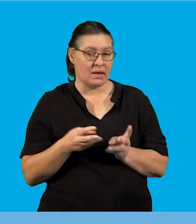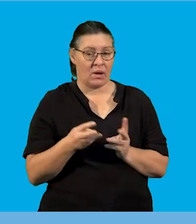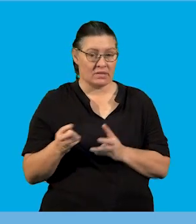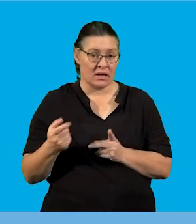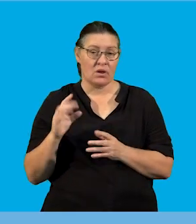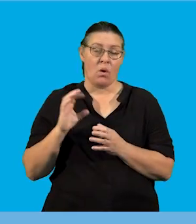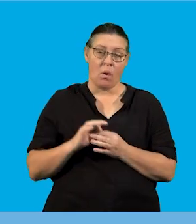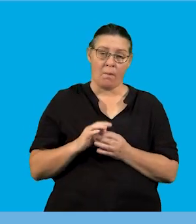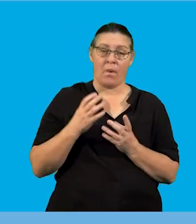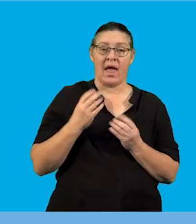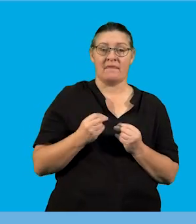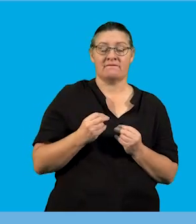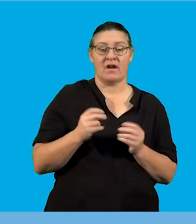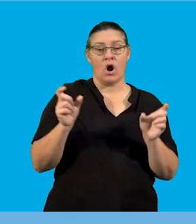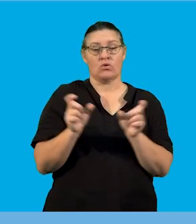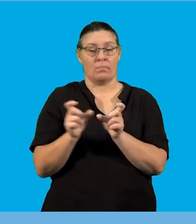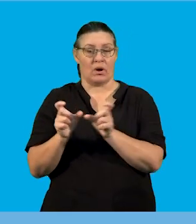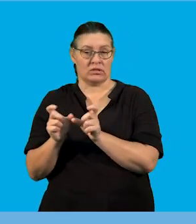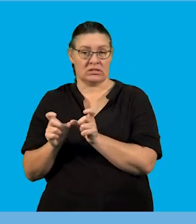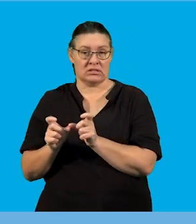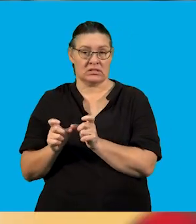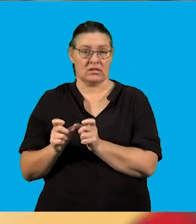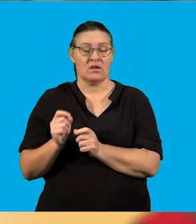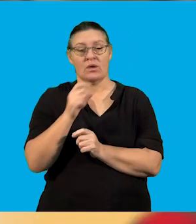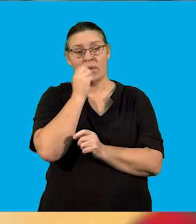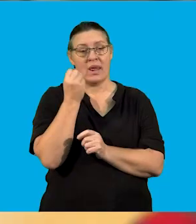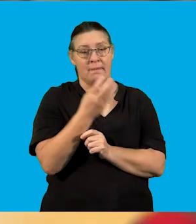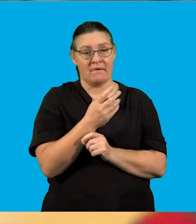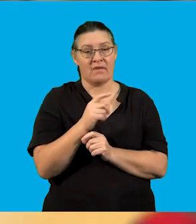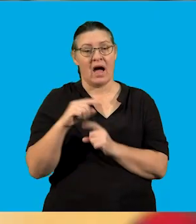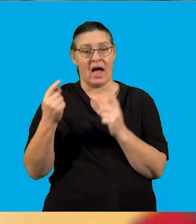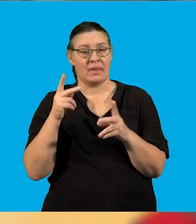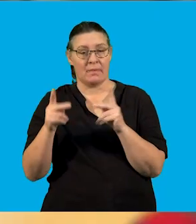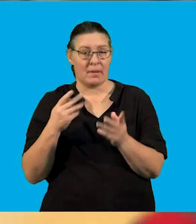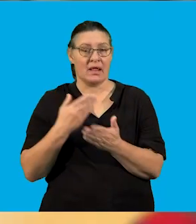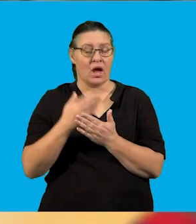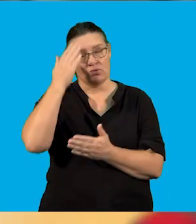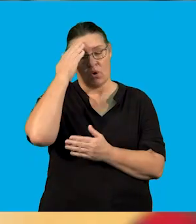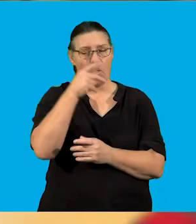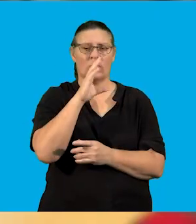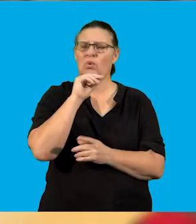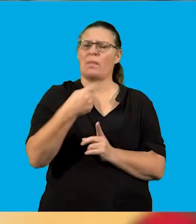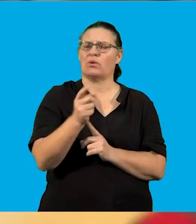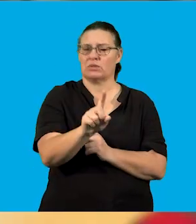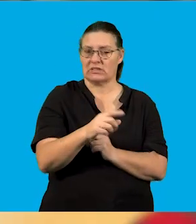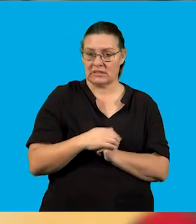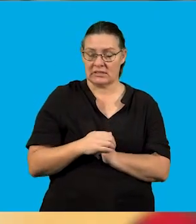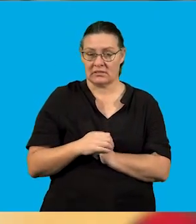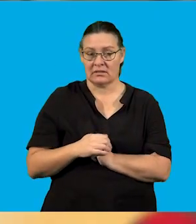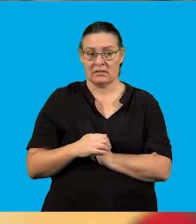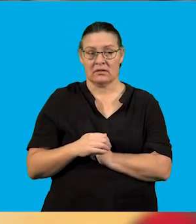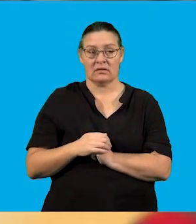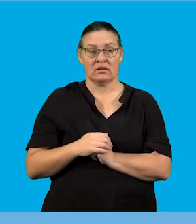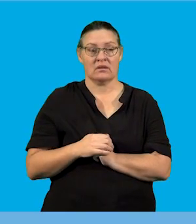many instances at home, we have certain compounds that we name for other people to be able to know what we're talking about.